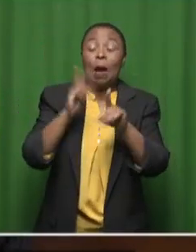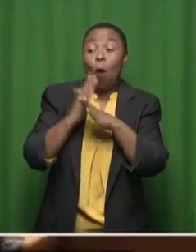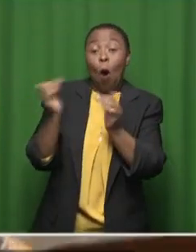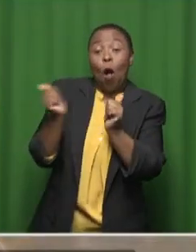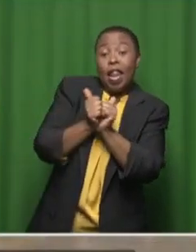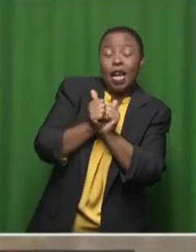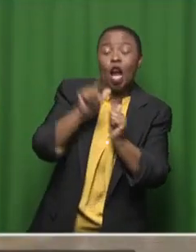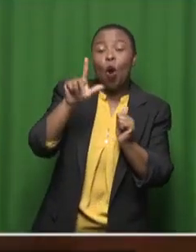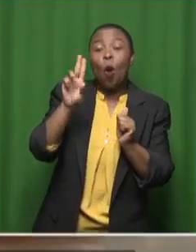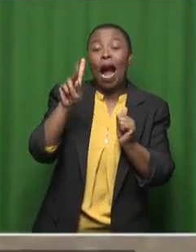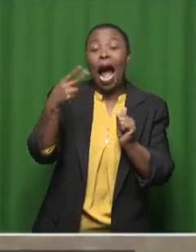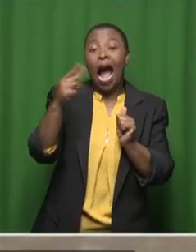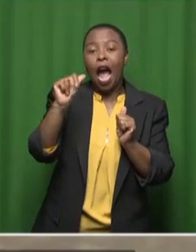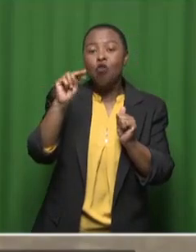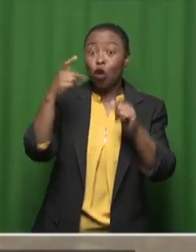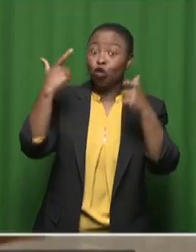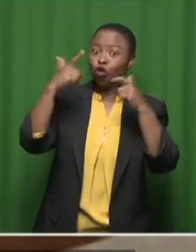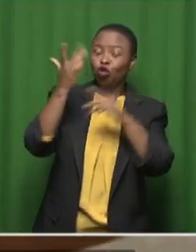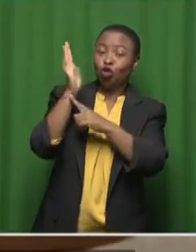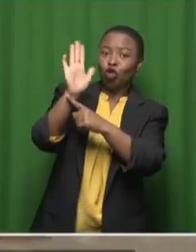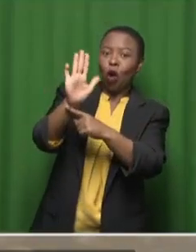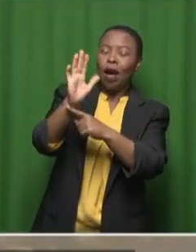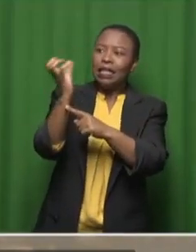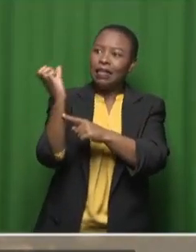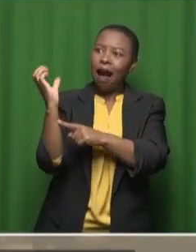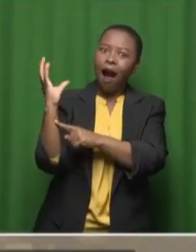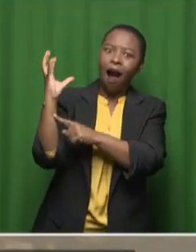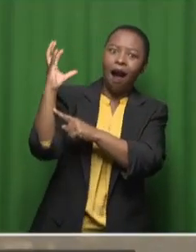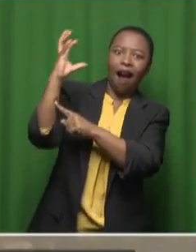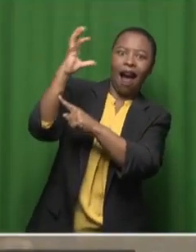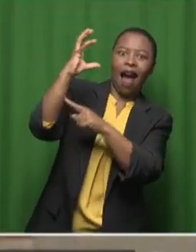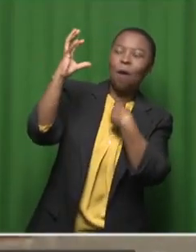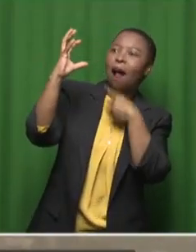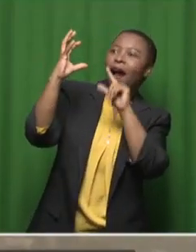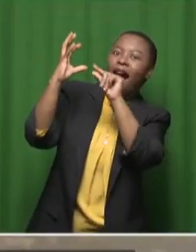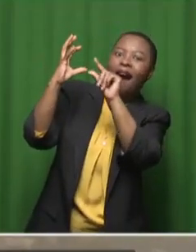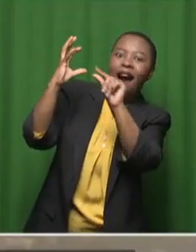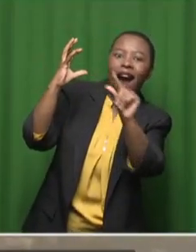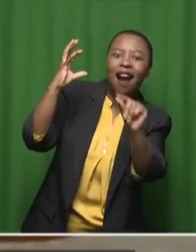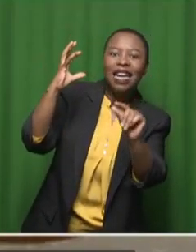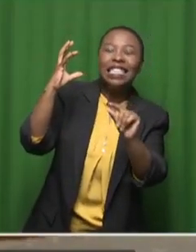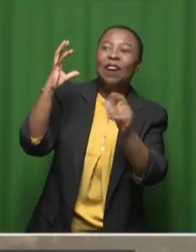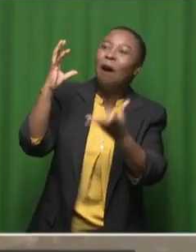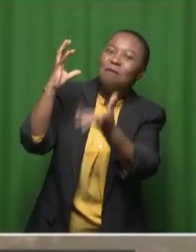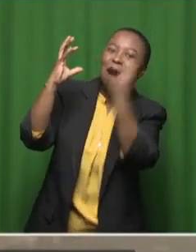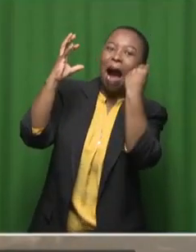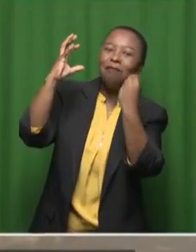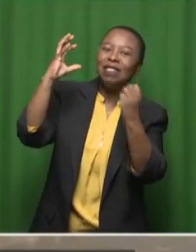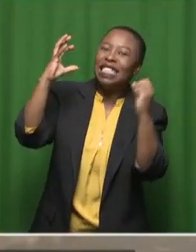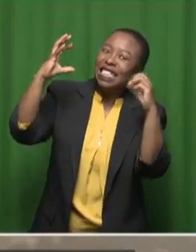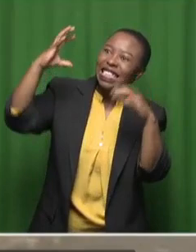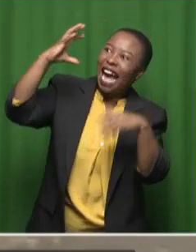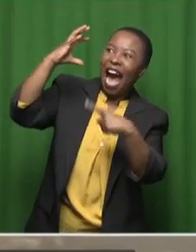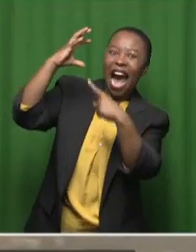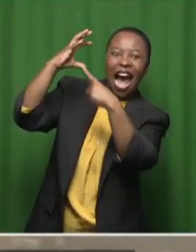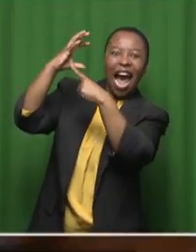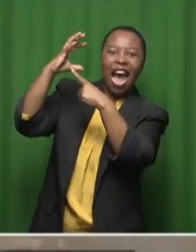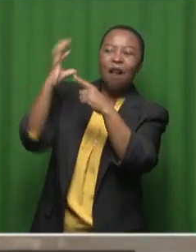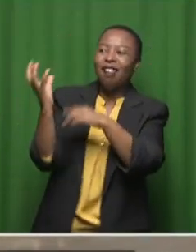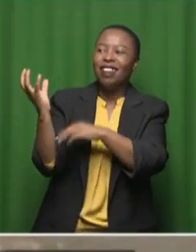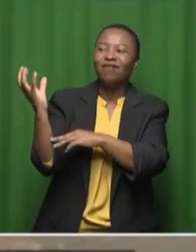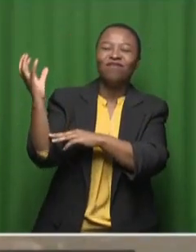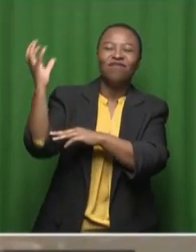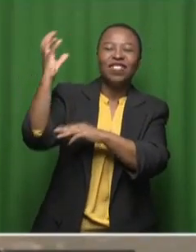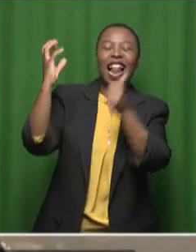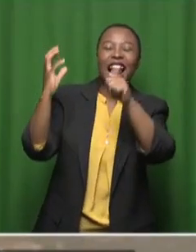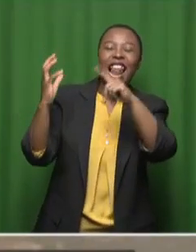Mazansana showed you there, that's the sun's rays. We followed the sun and we found it here on Table Mountain as it's busy rising to my left